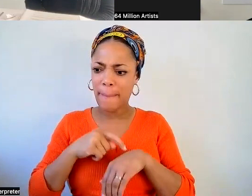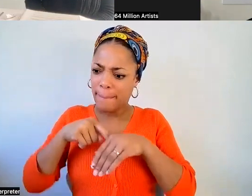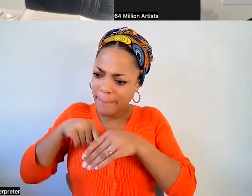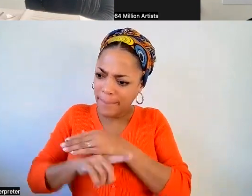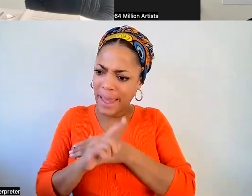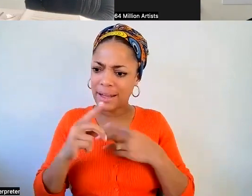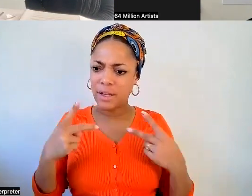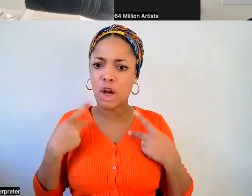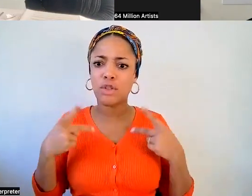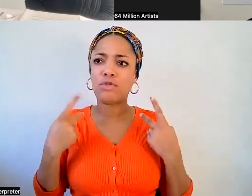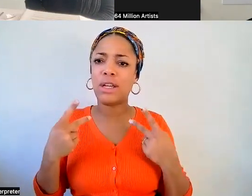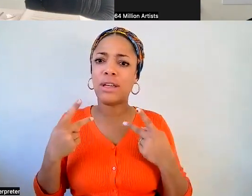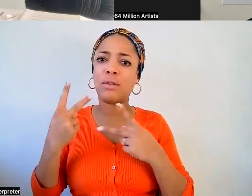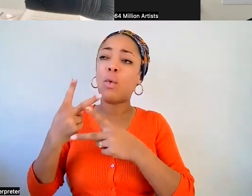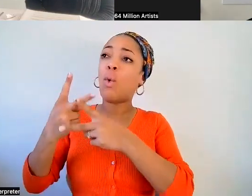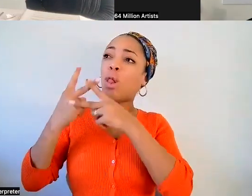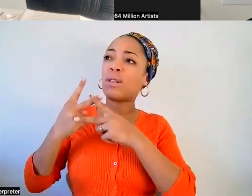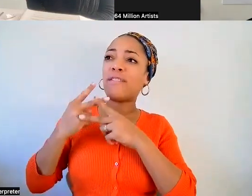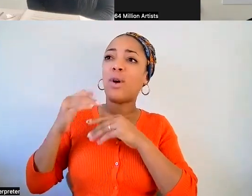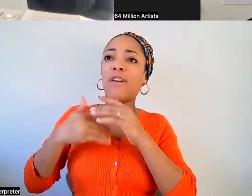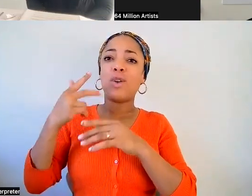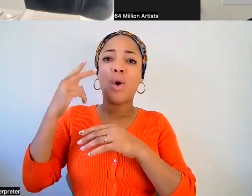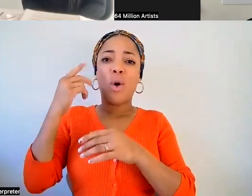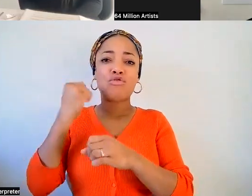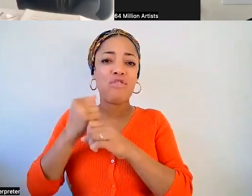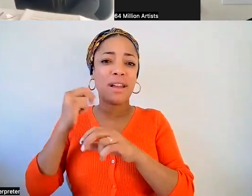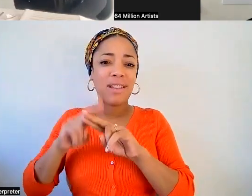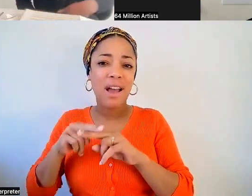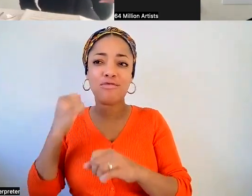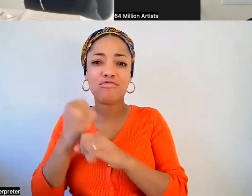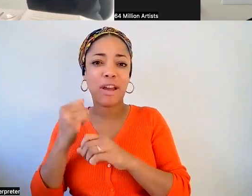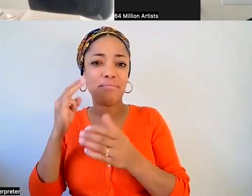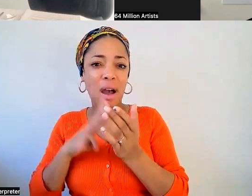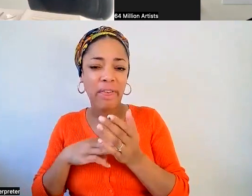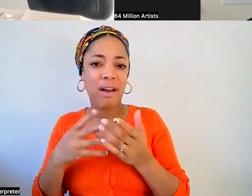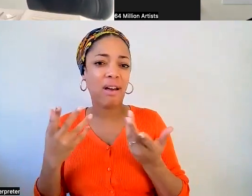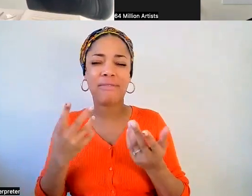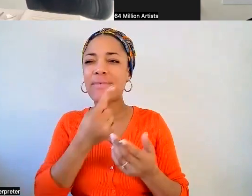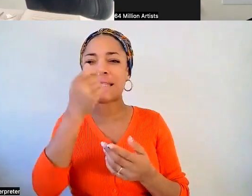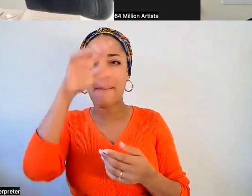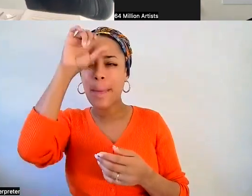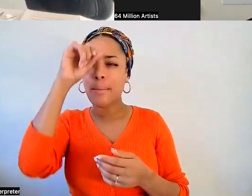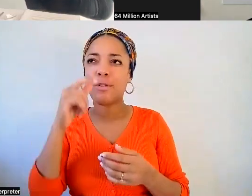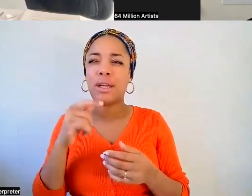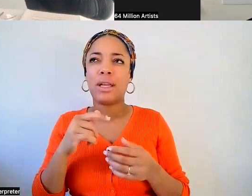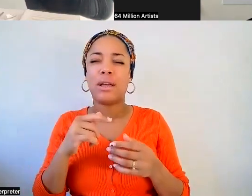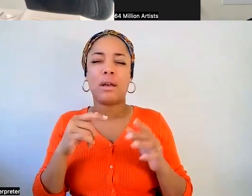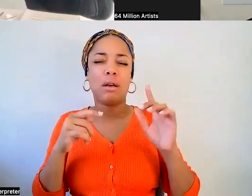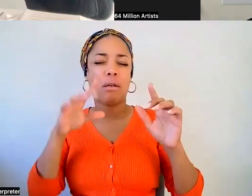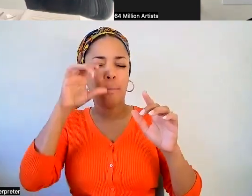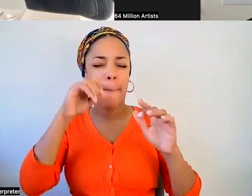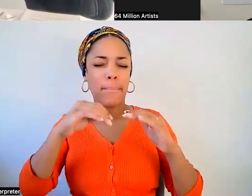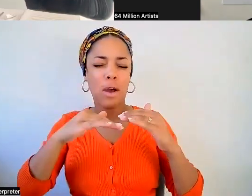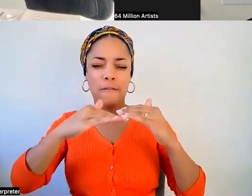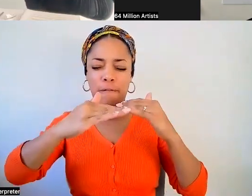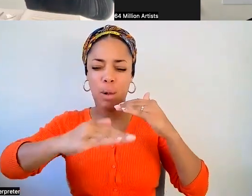being looked after by your nan or granddad or somebody like that, and you've got some memory. Maybe you can see a floor or a